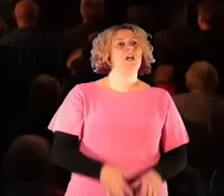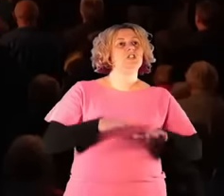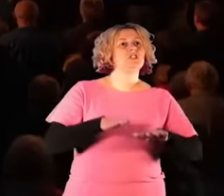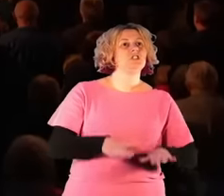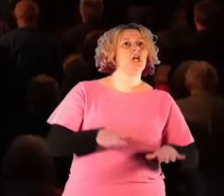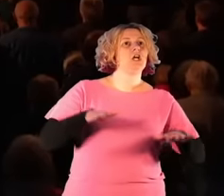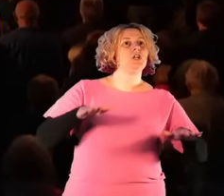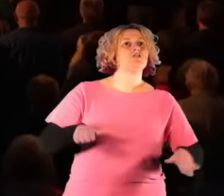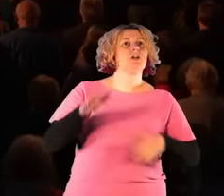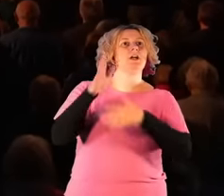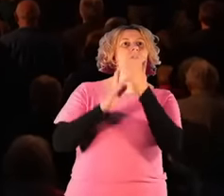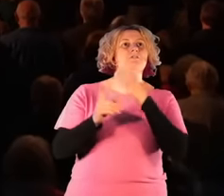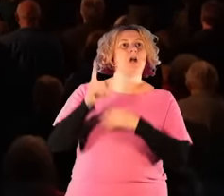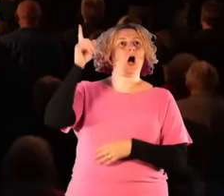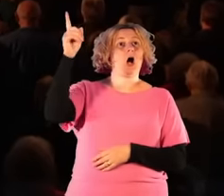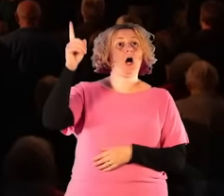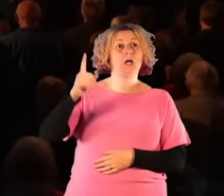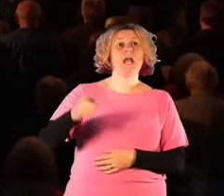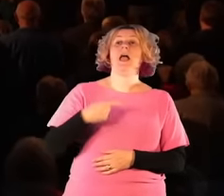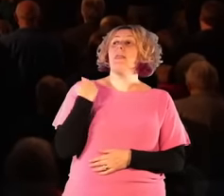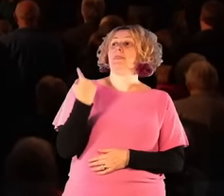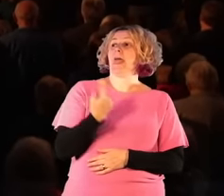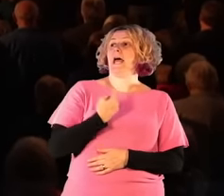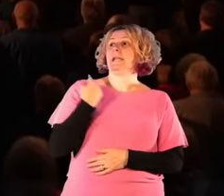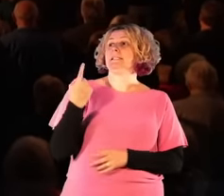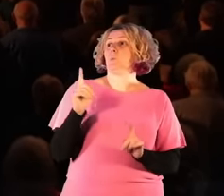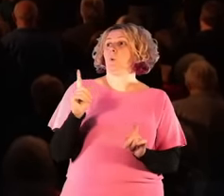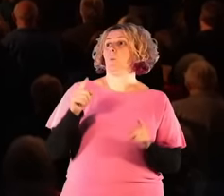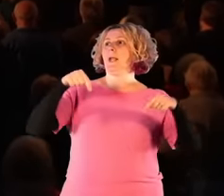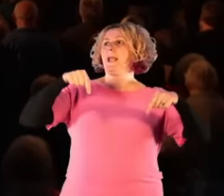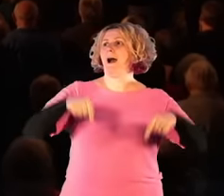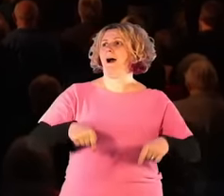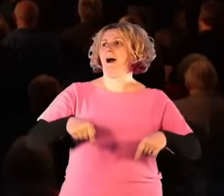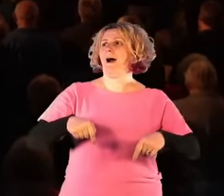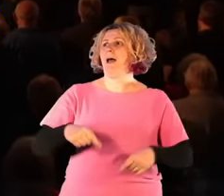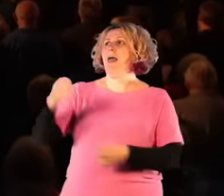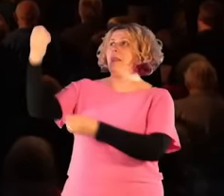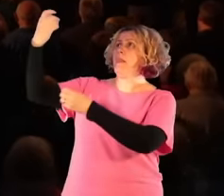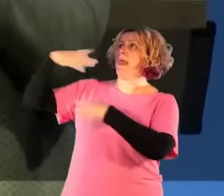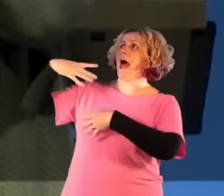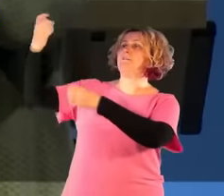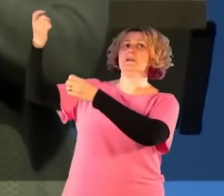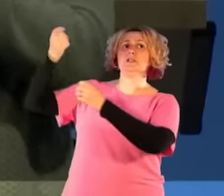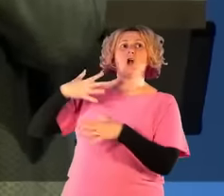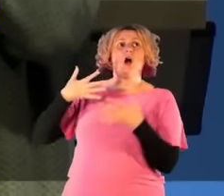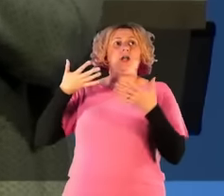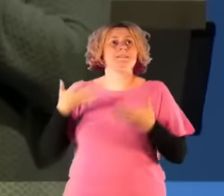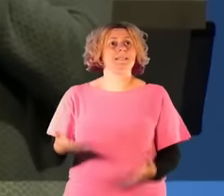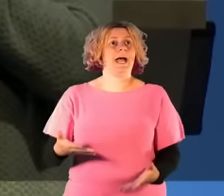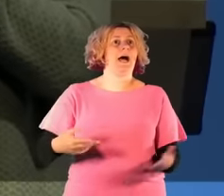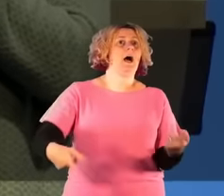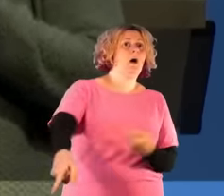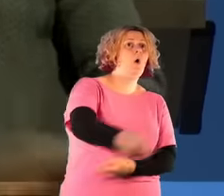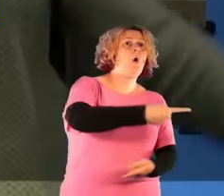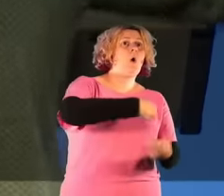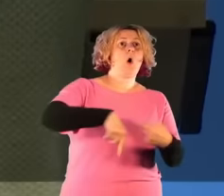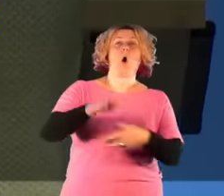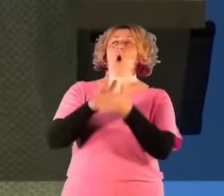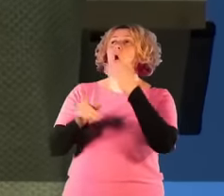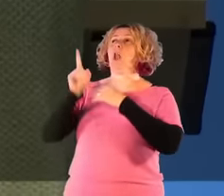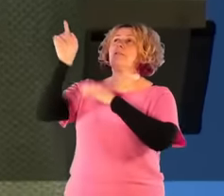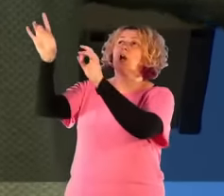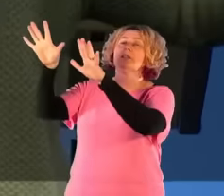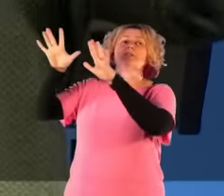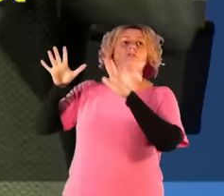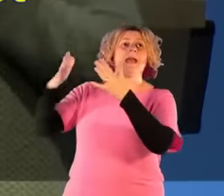1, 2, 3, 4. Children of God, that is what we are. Lavished on us now,